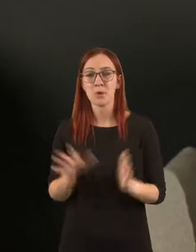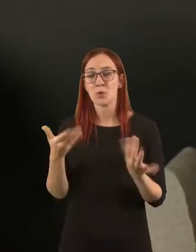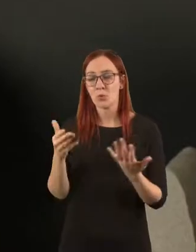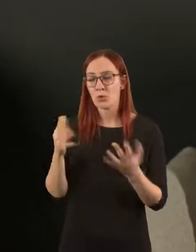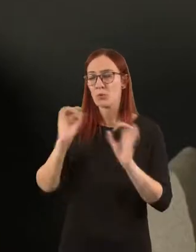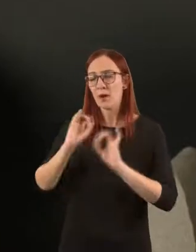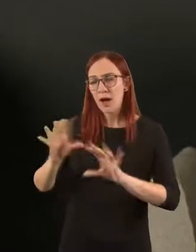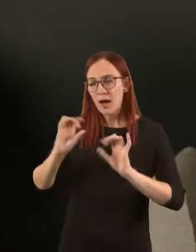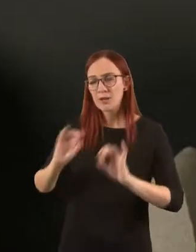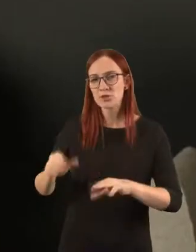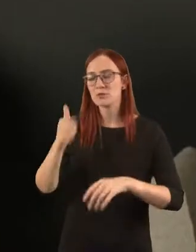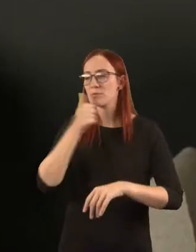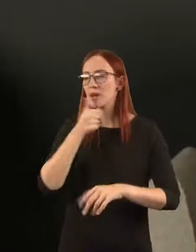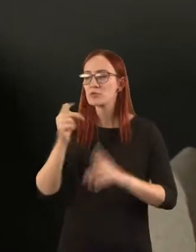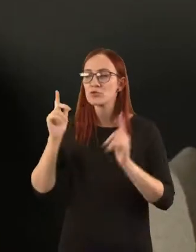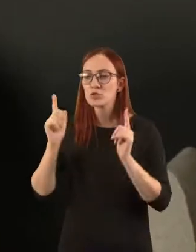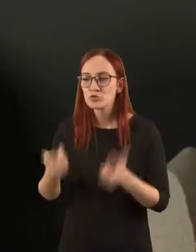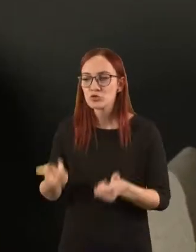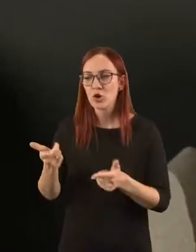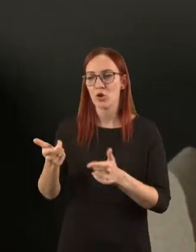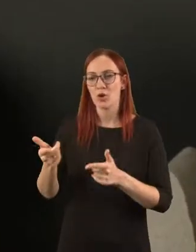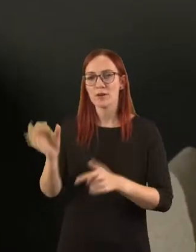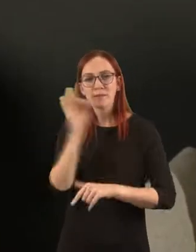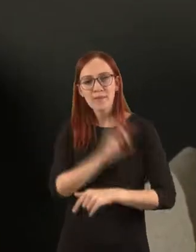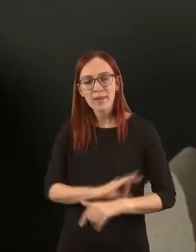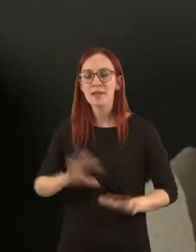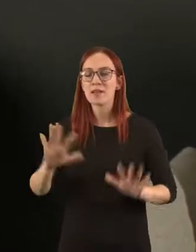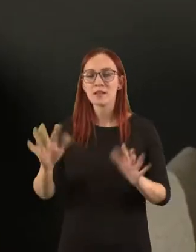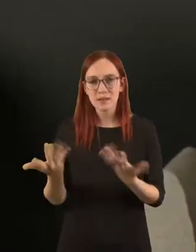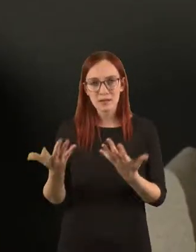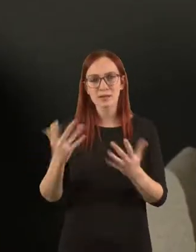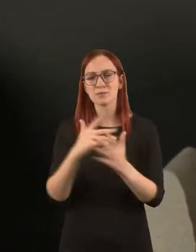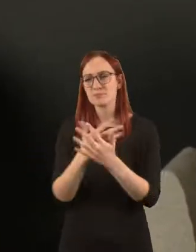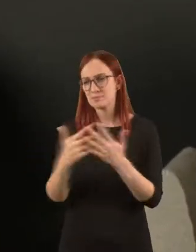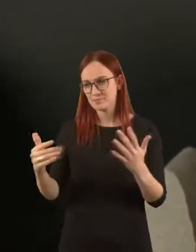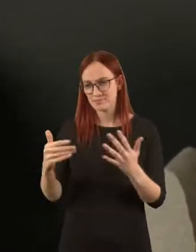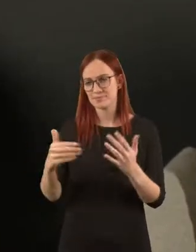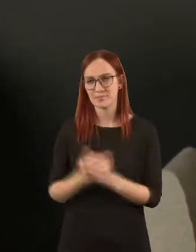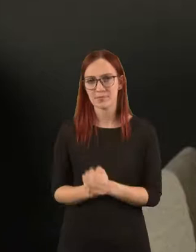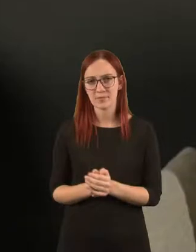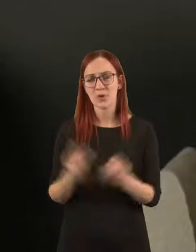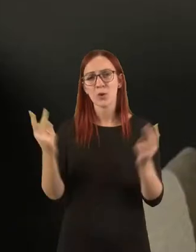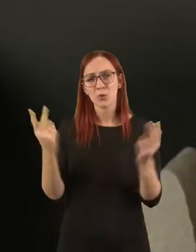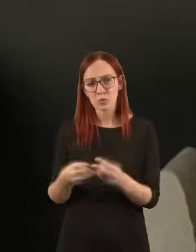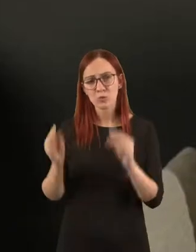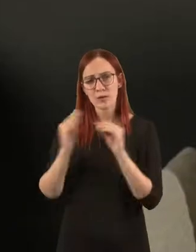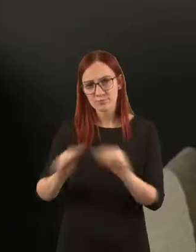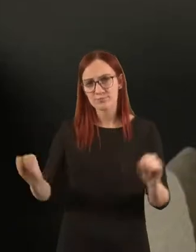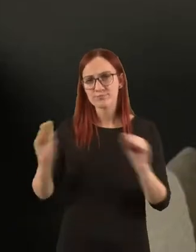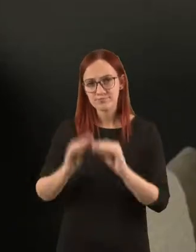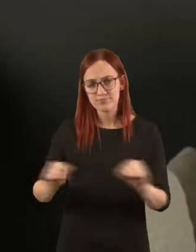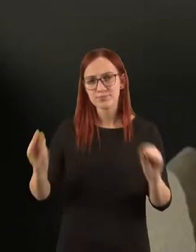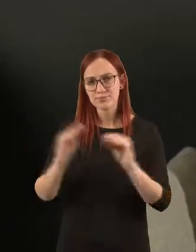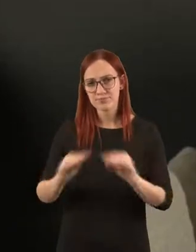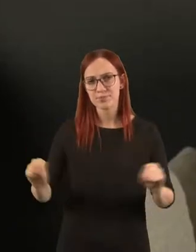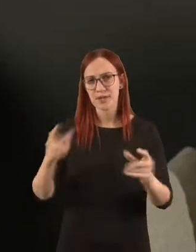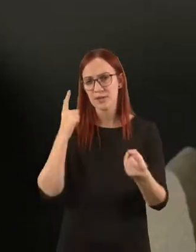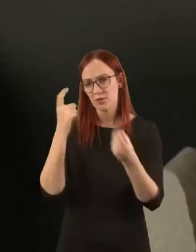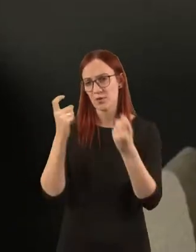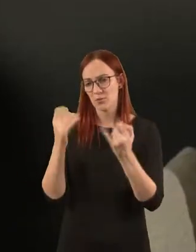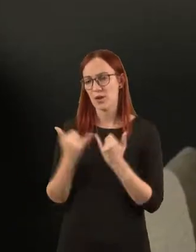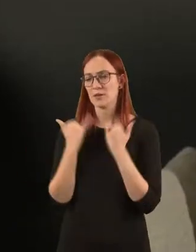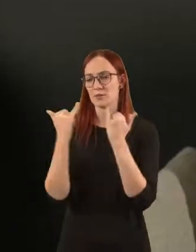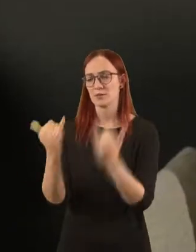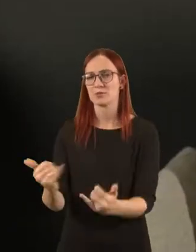the consequences of climate change. We need to explain what is the relationship between the climate change and our lives.